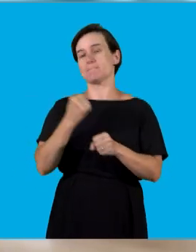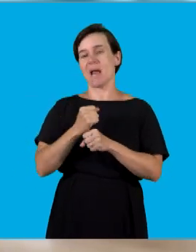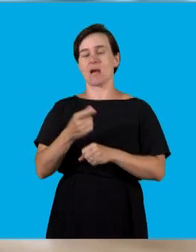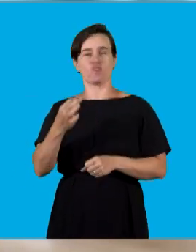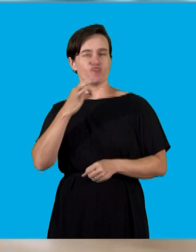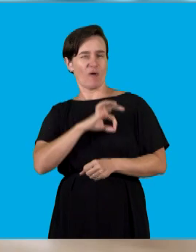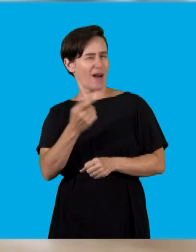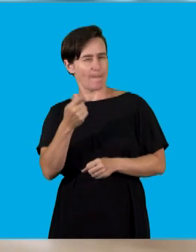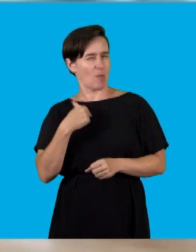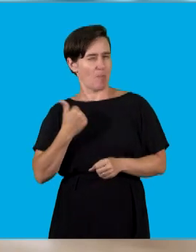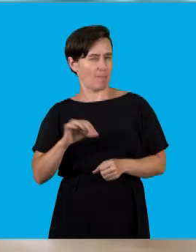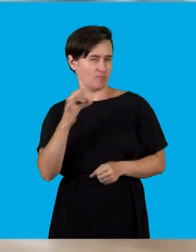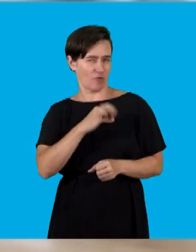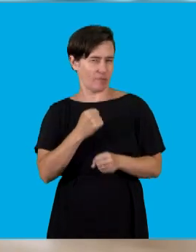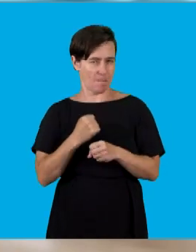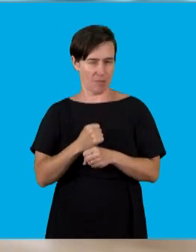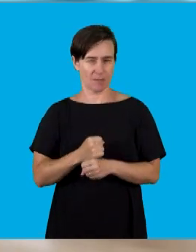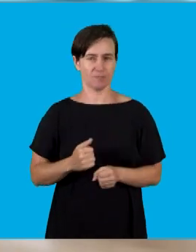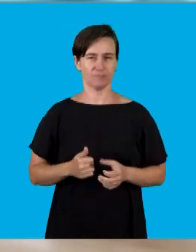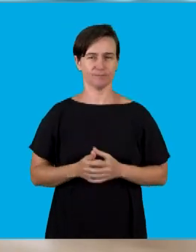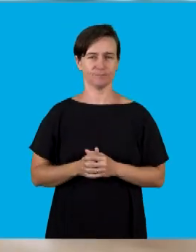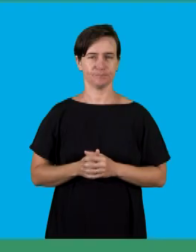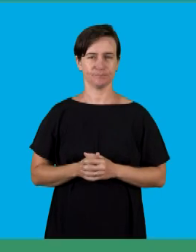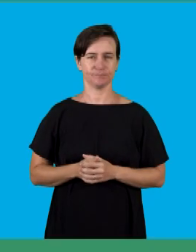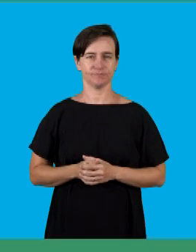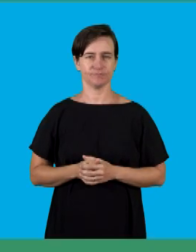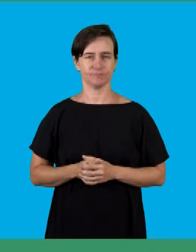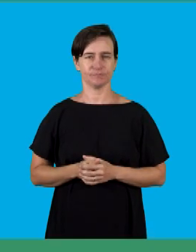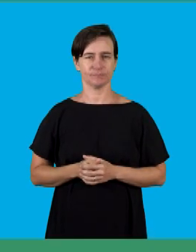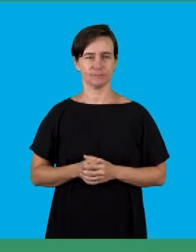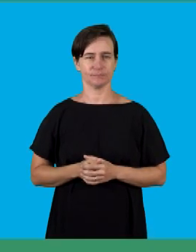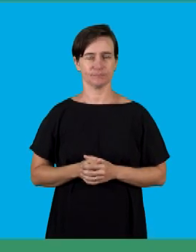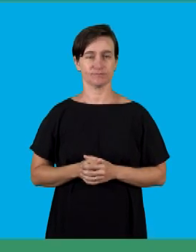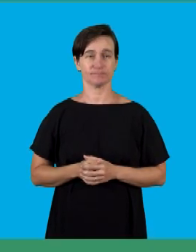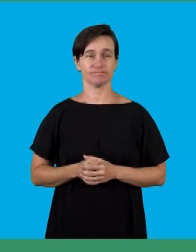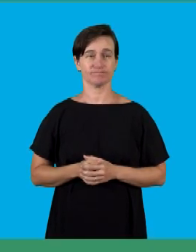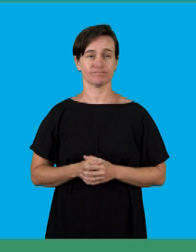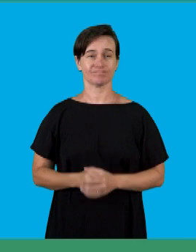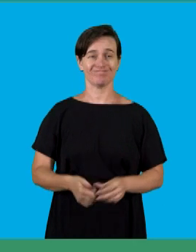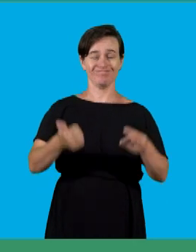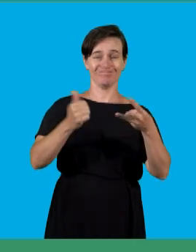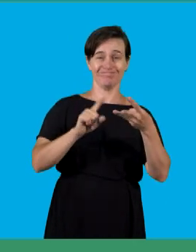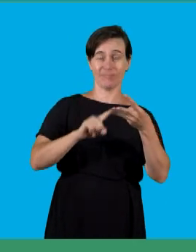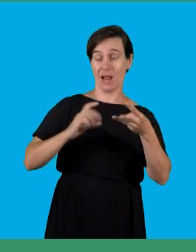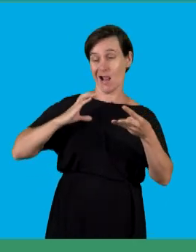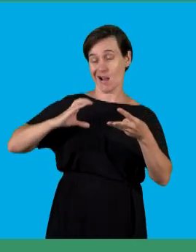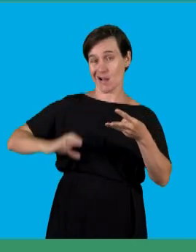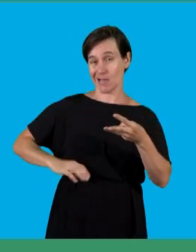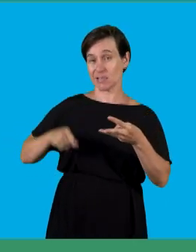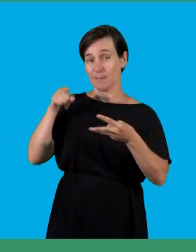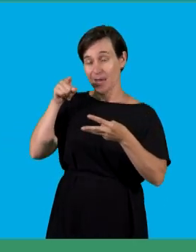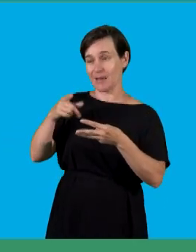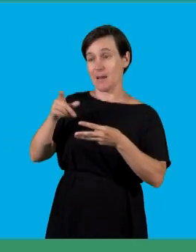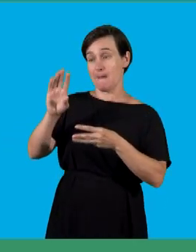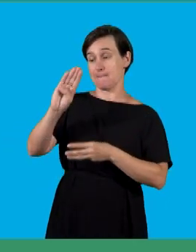to make when we are selling this product. We also have customer or target-based